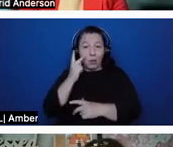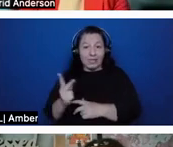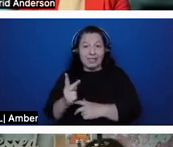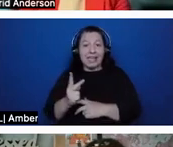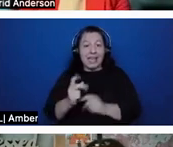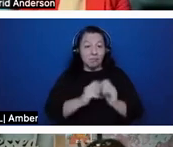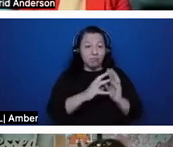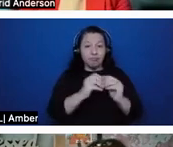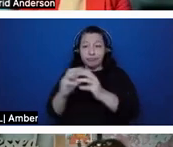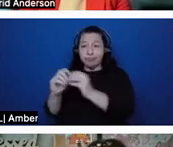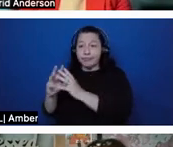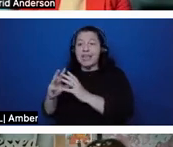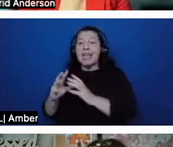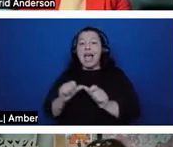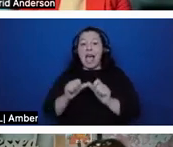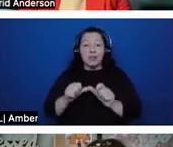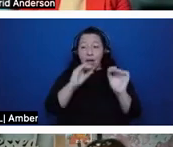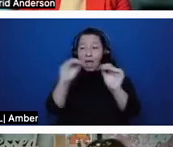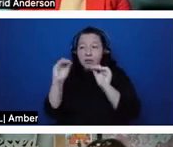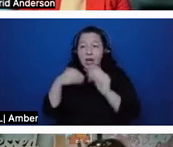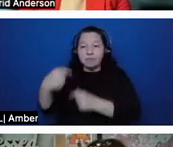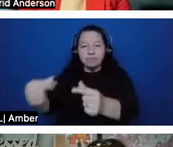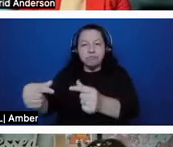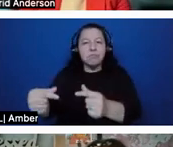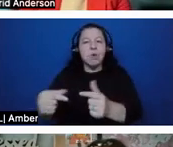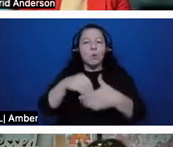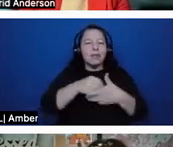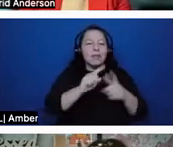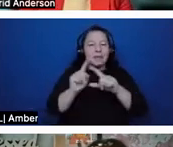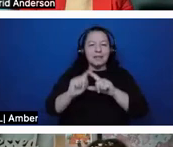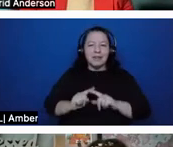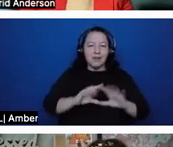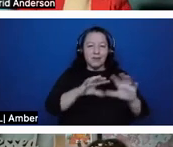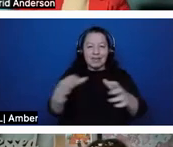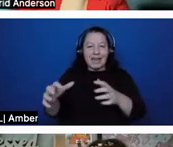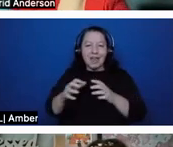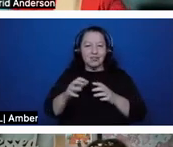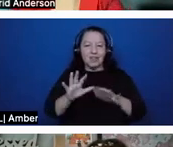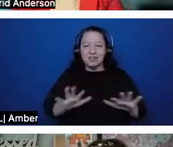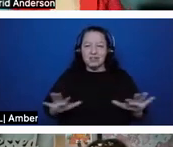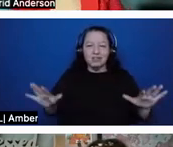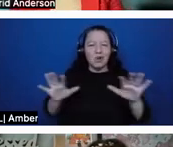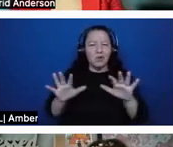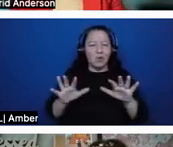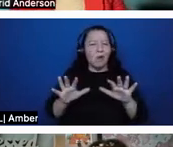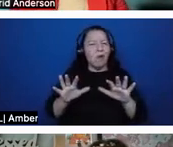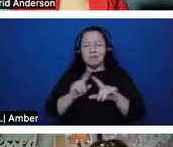down within different nations and of course across tribal identities.